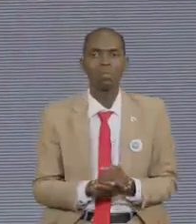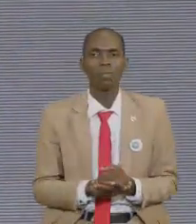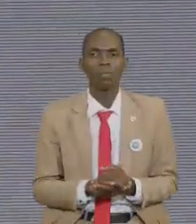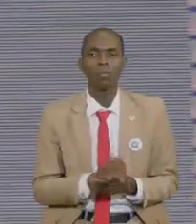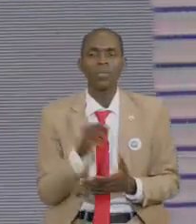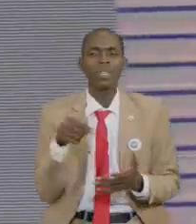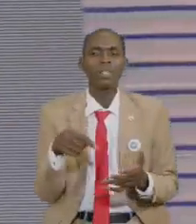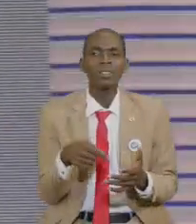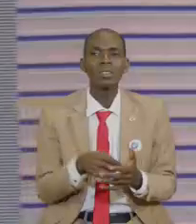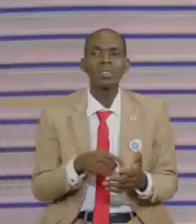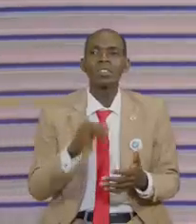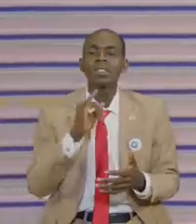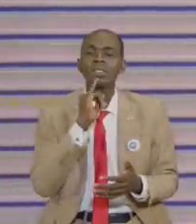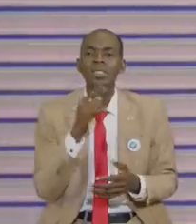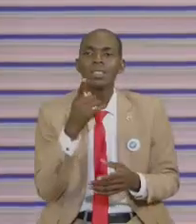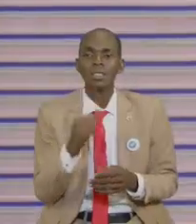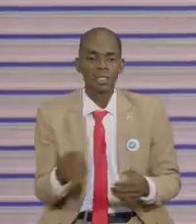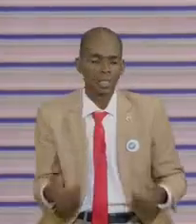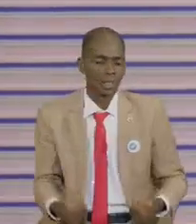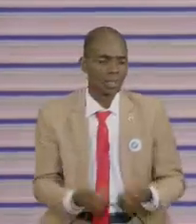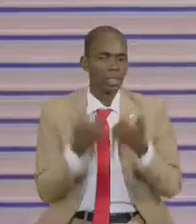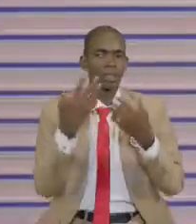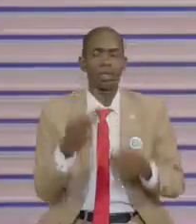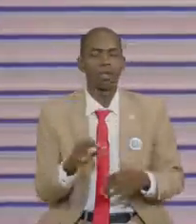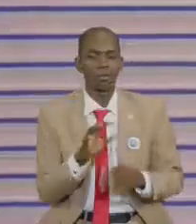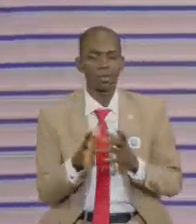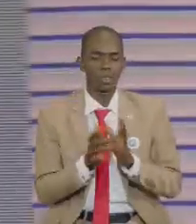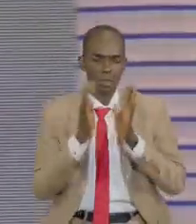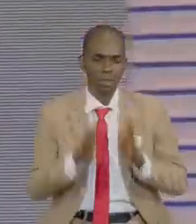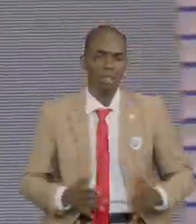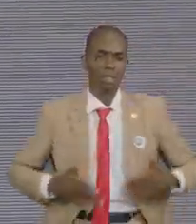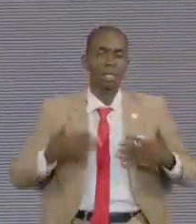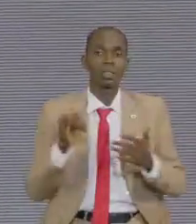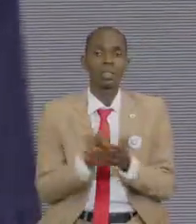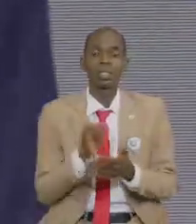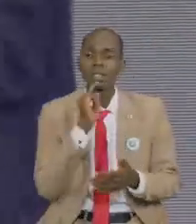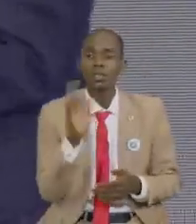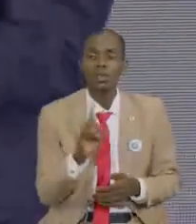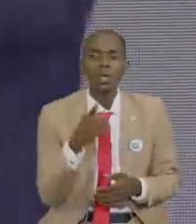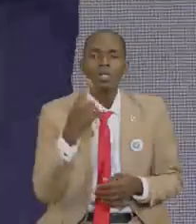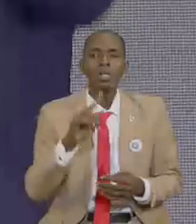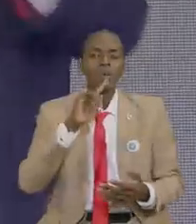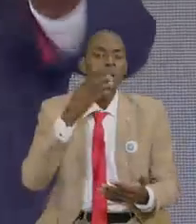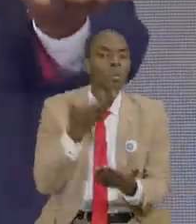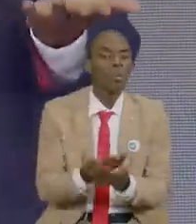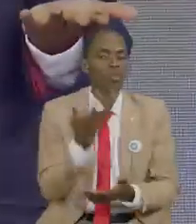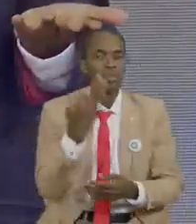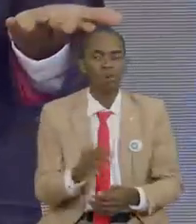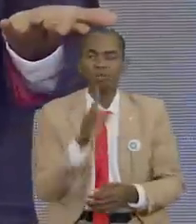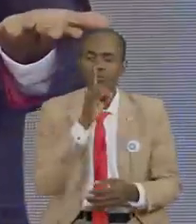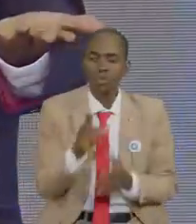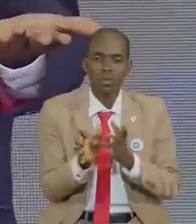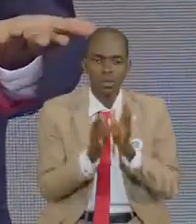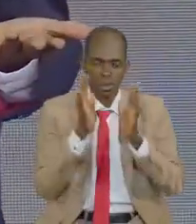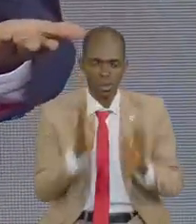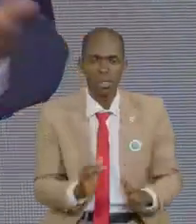This is where the challenge of the Christian lies. And this is where the evidence of the Christian life, that's where it